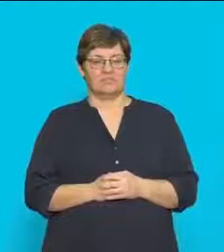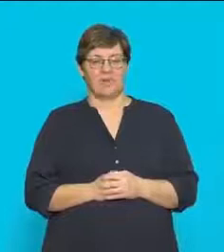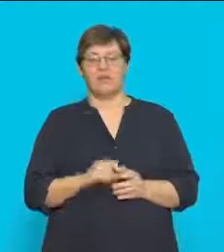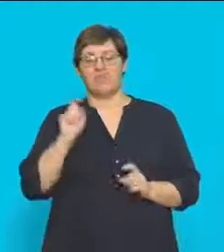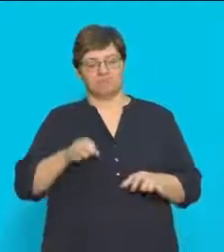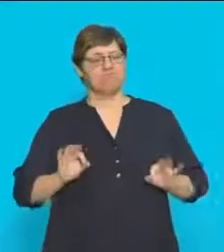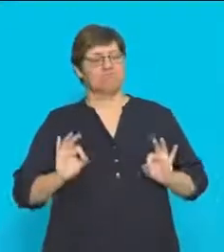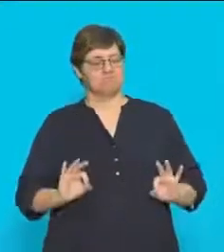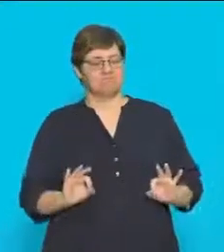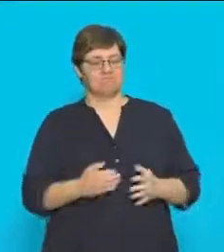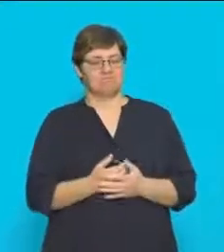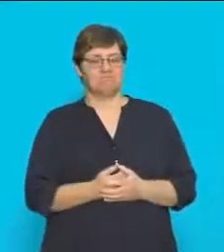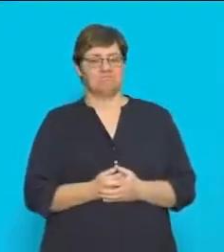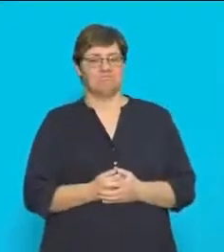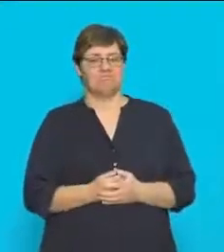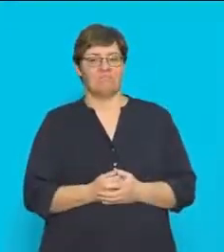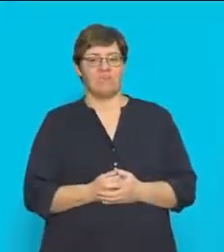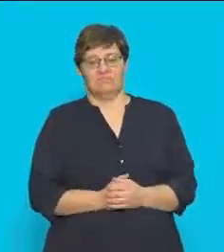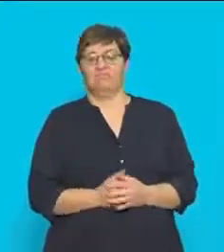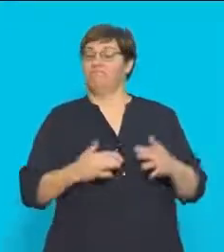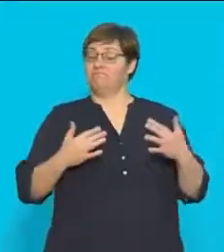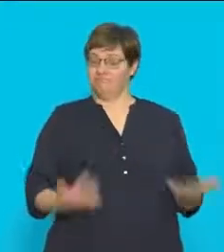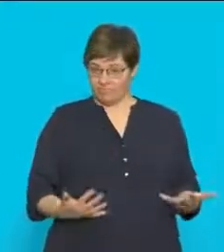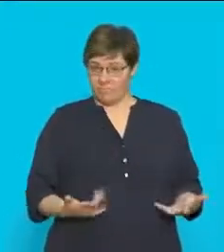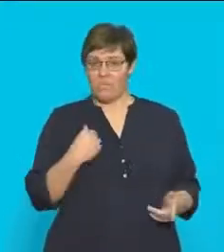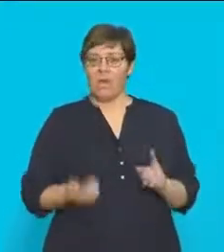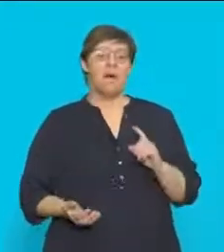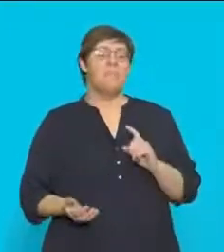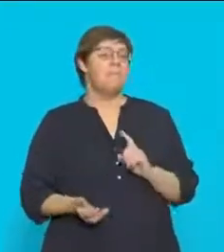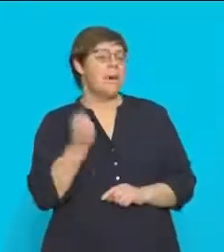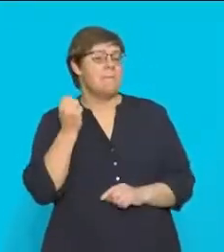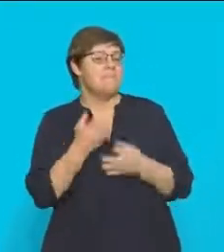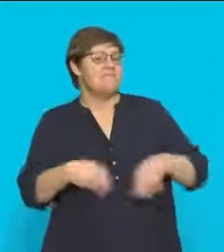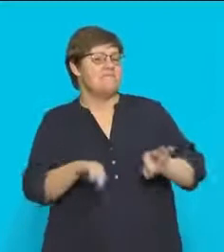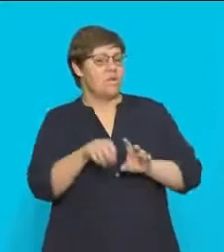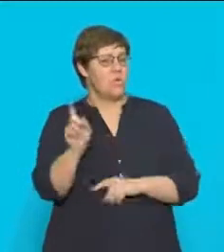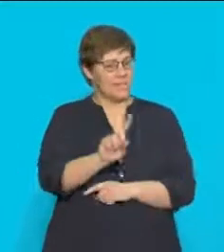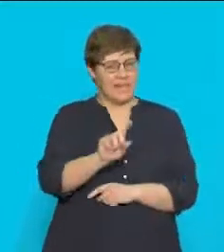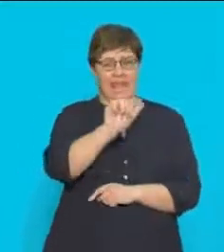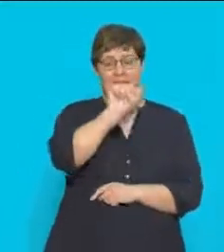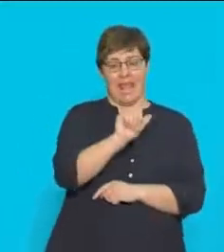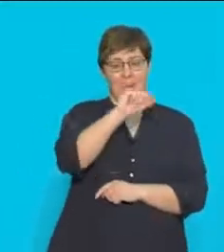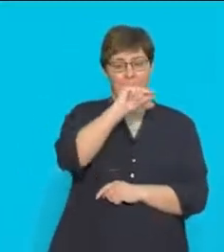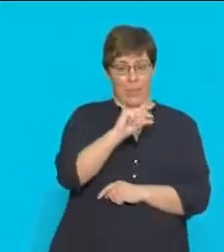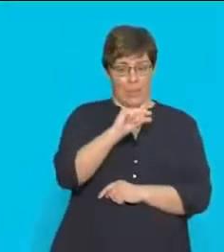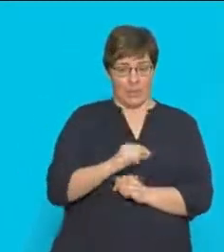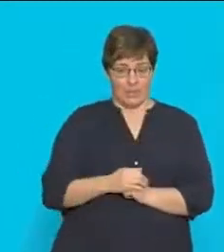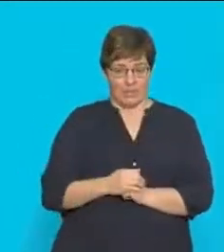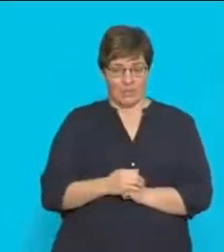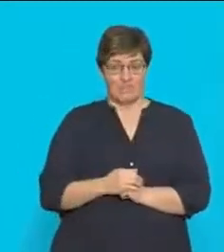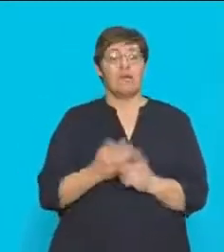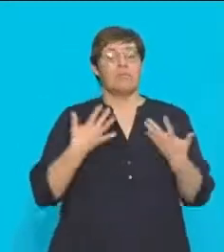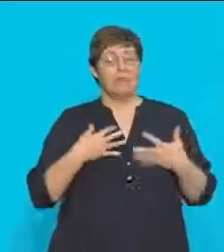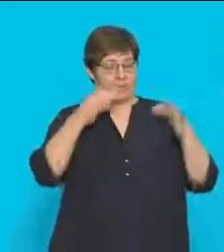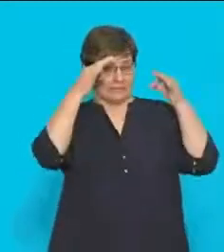path. So we're finding the value of A. And we've just decided